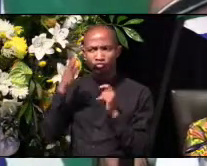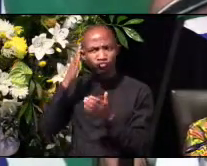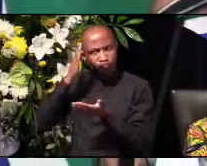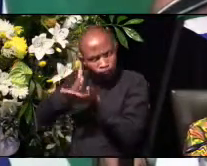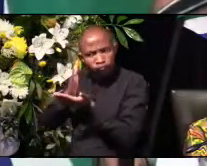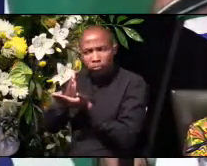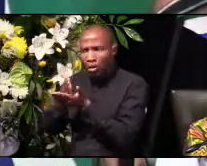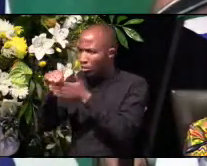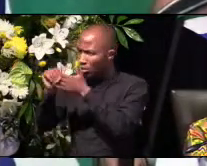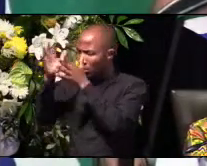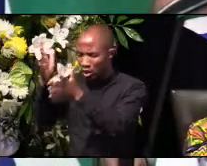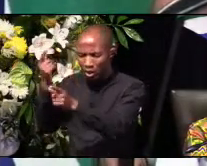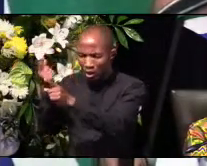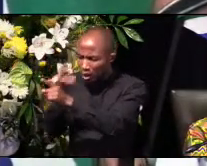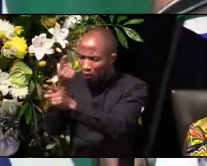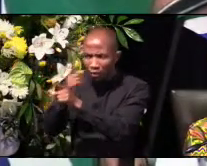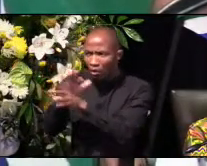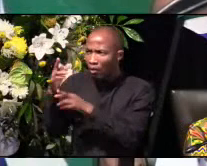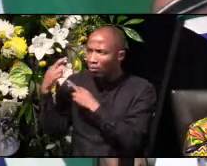do